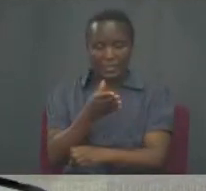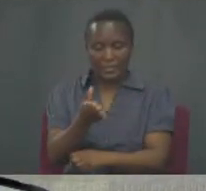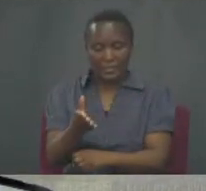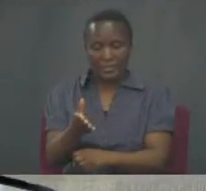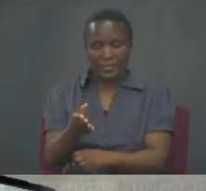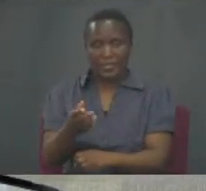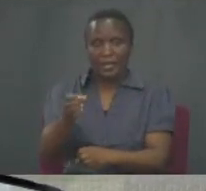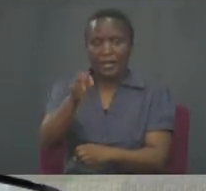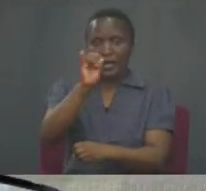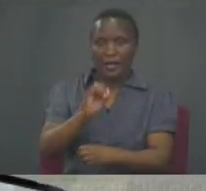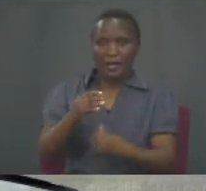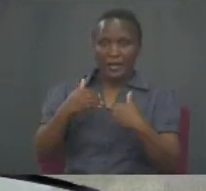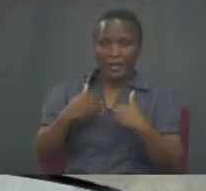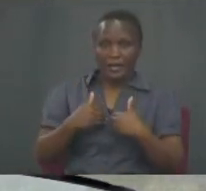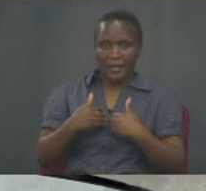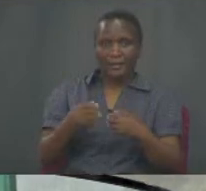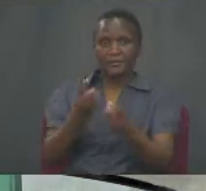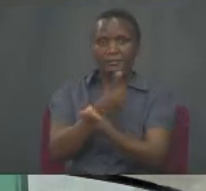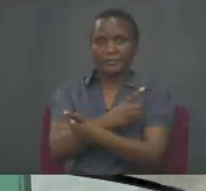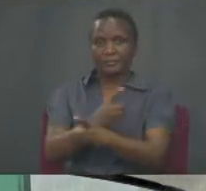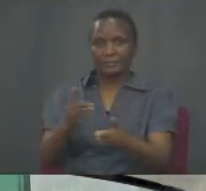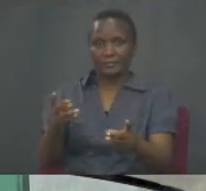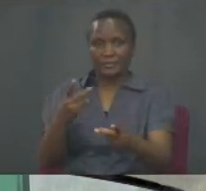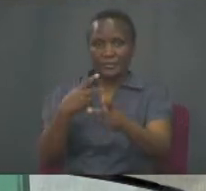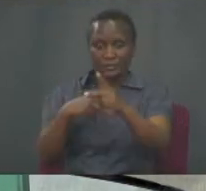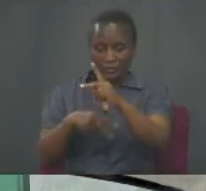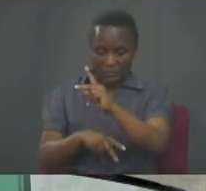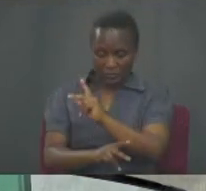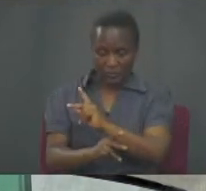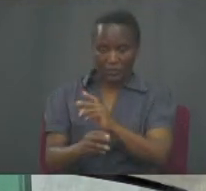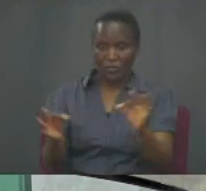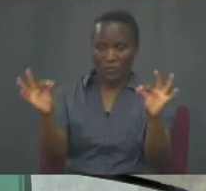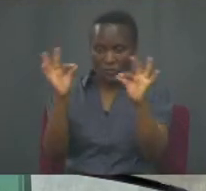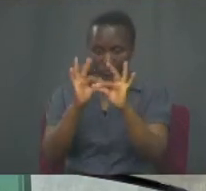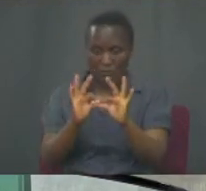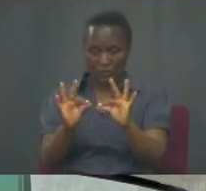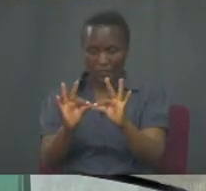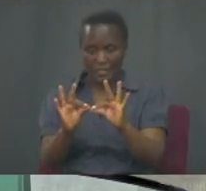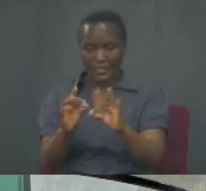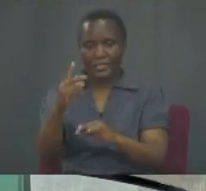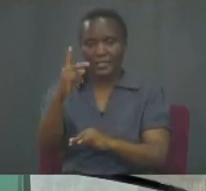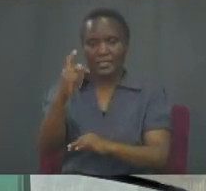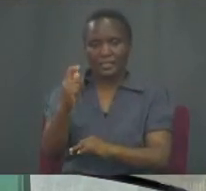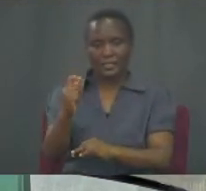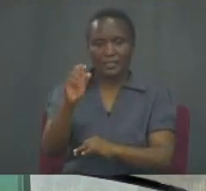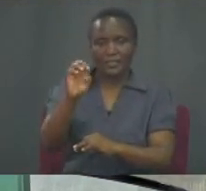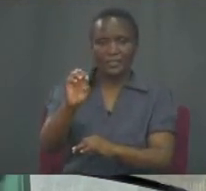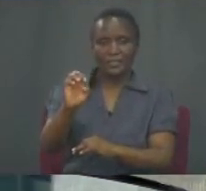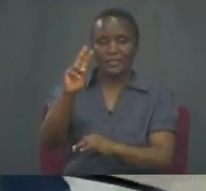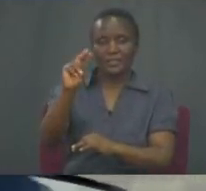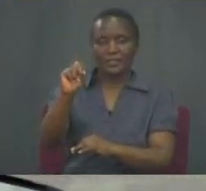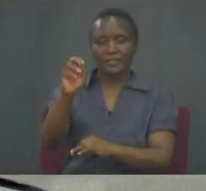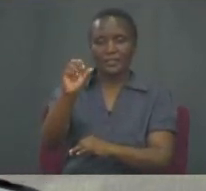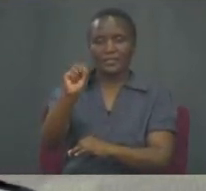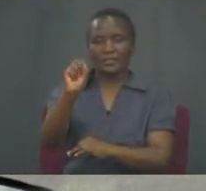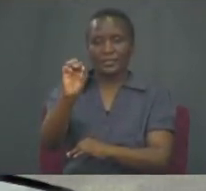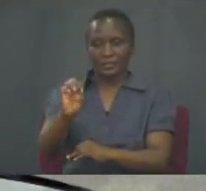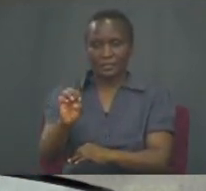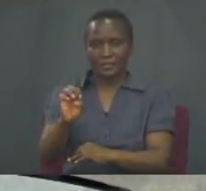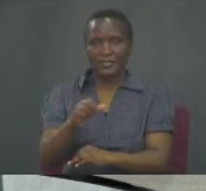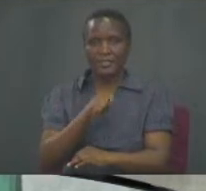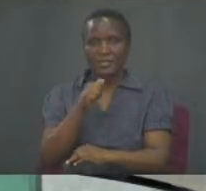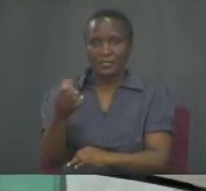delivered. It's called prophetic perfect tense. That's what it's called. It has not yet